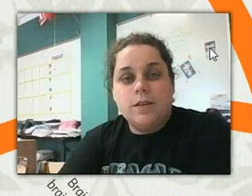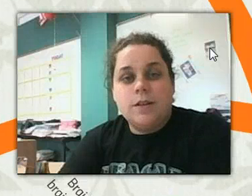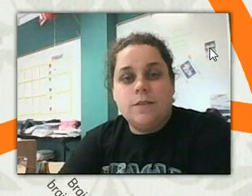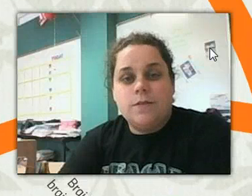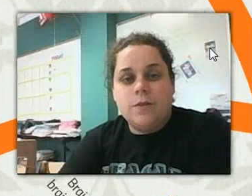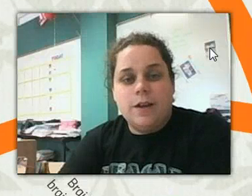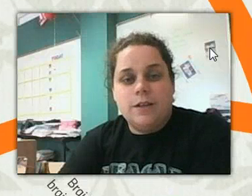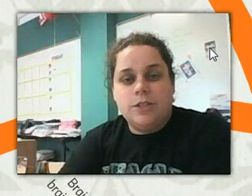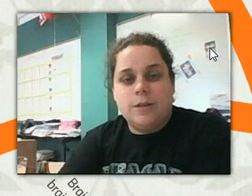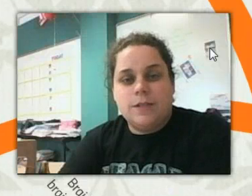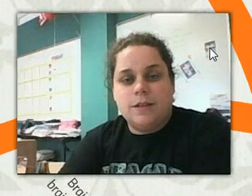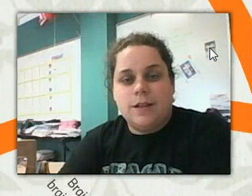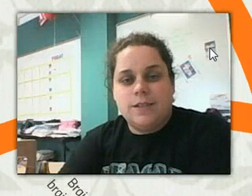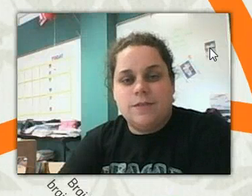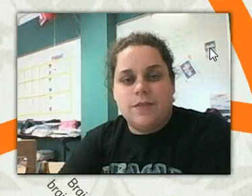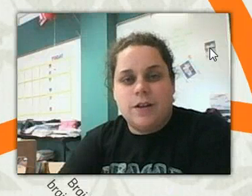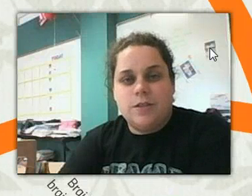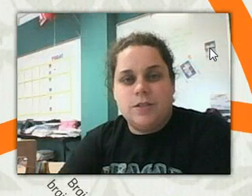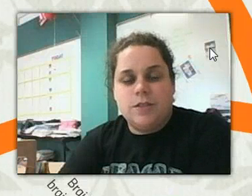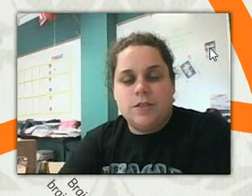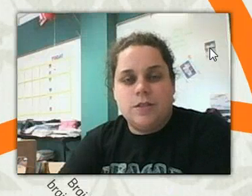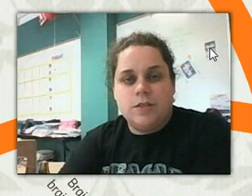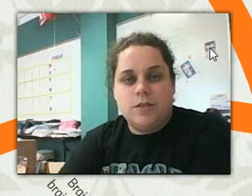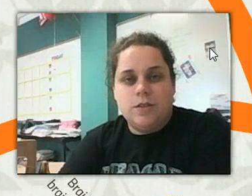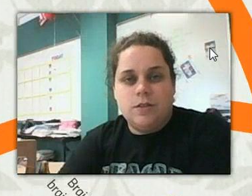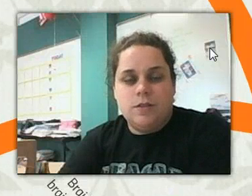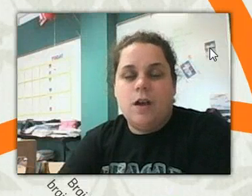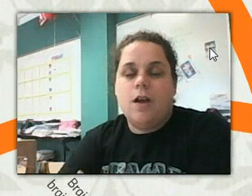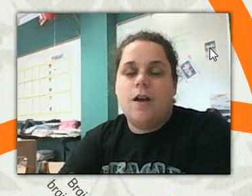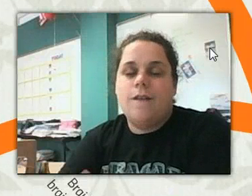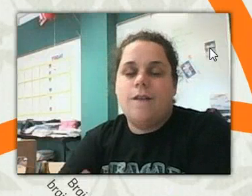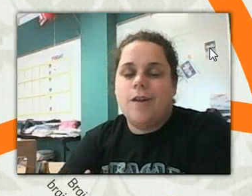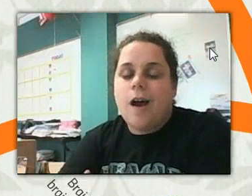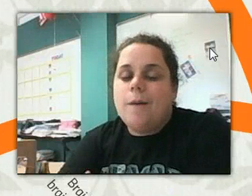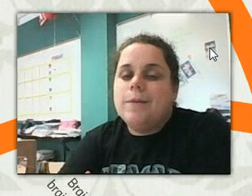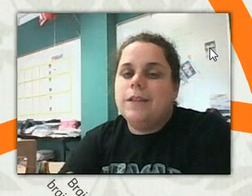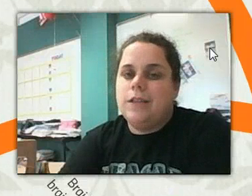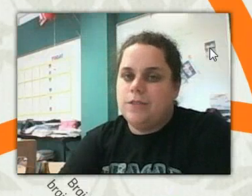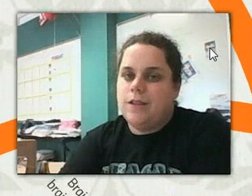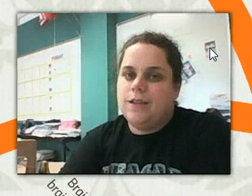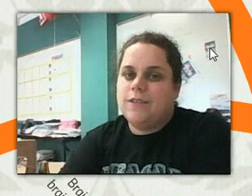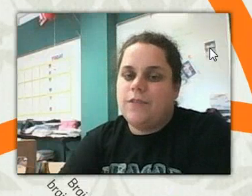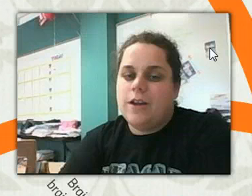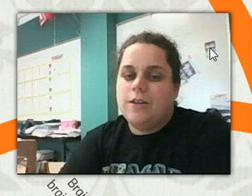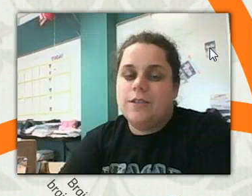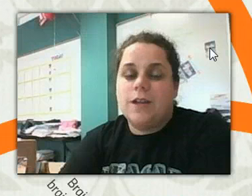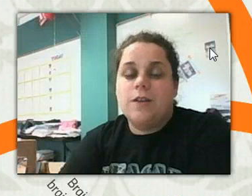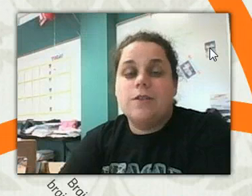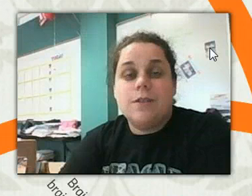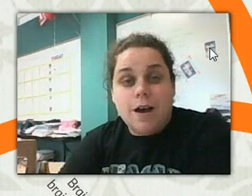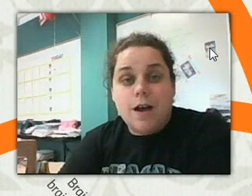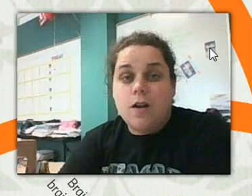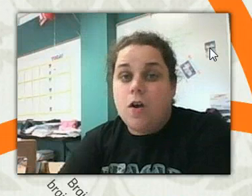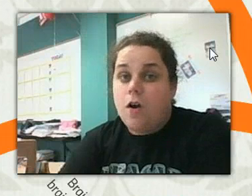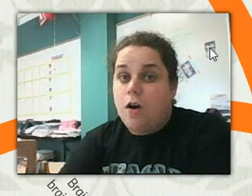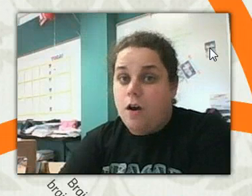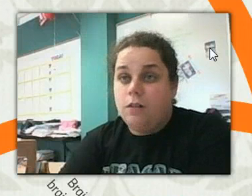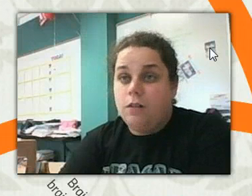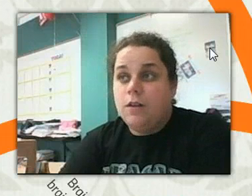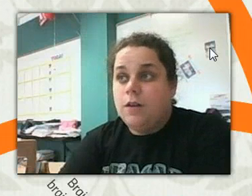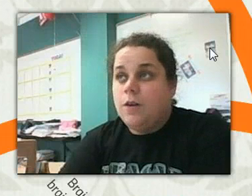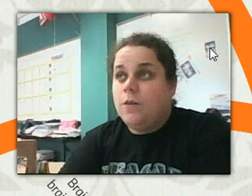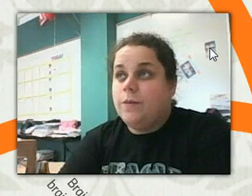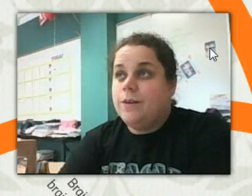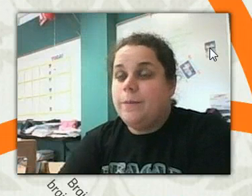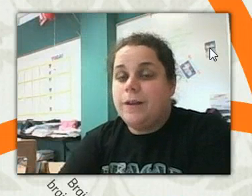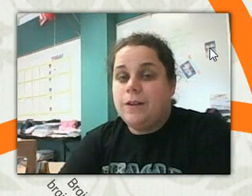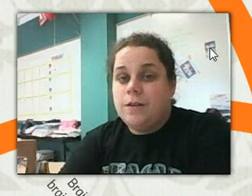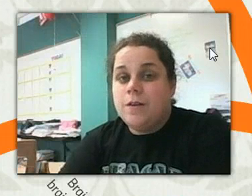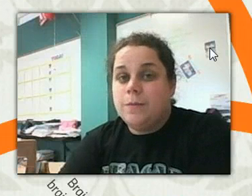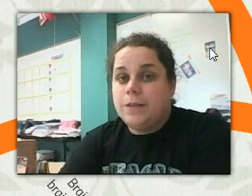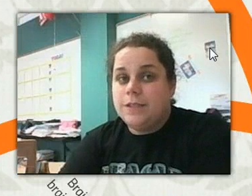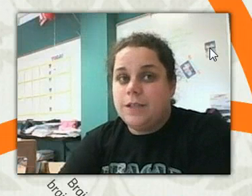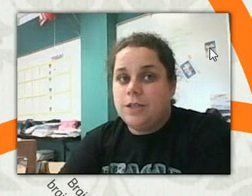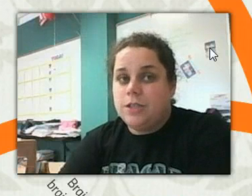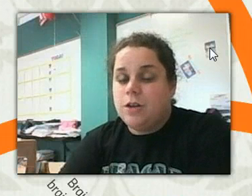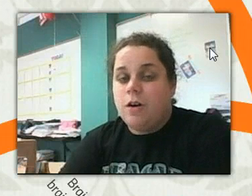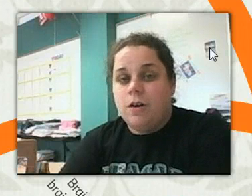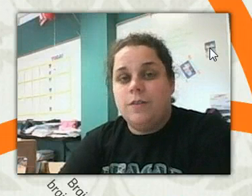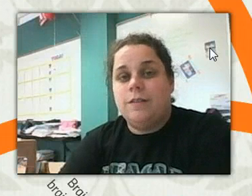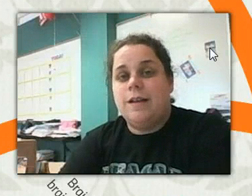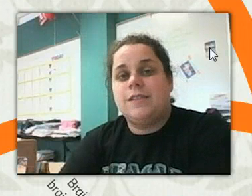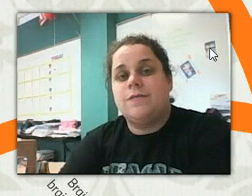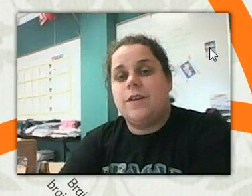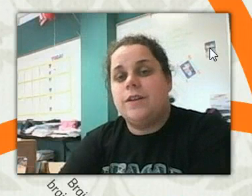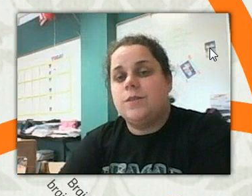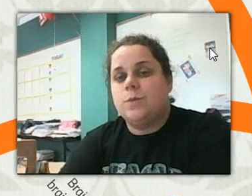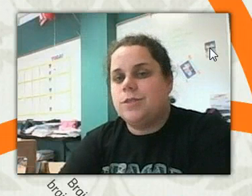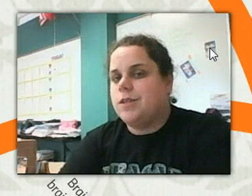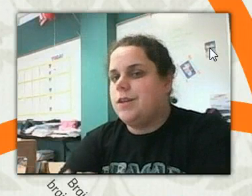So let's look at a few hand shapes that classifiers, of commonly used classifiers. They are not all. We are by no means touching